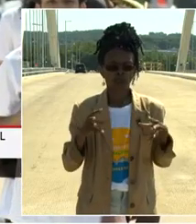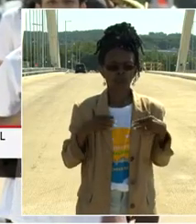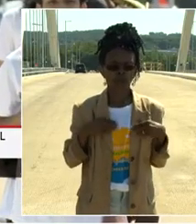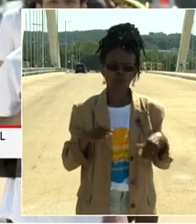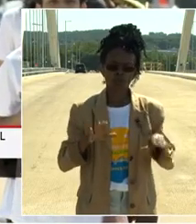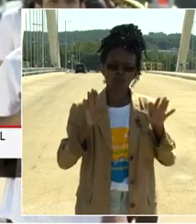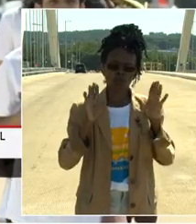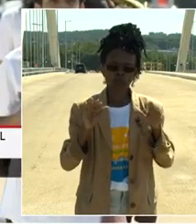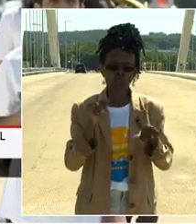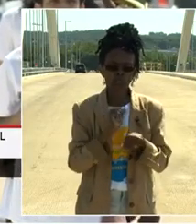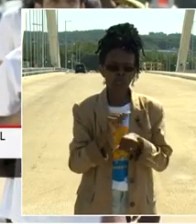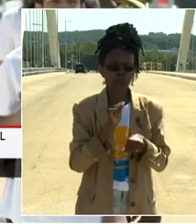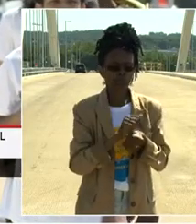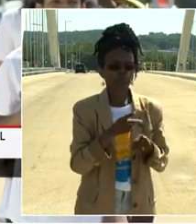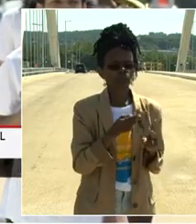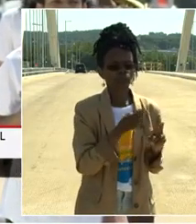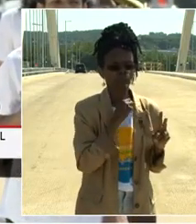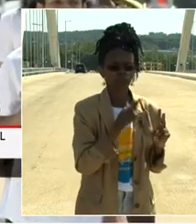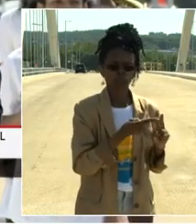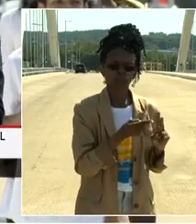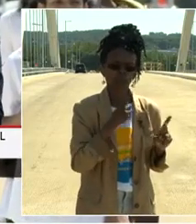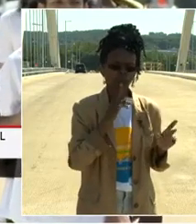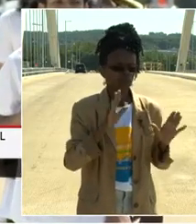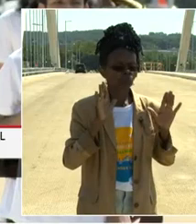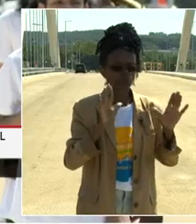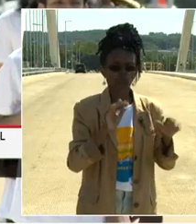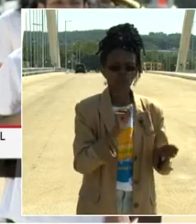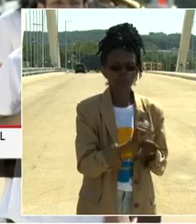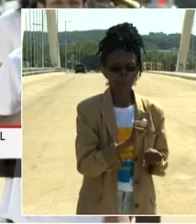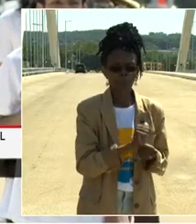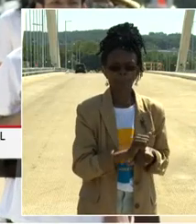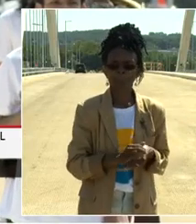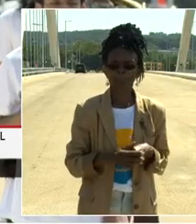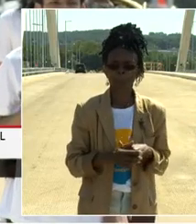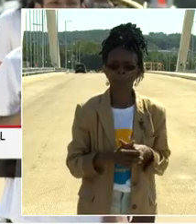really want to thank y'all from the bottom of my heart. Great job. Great job.